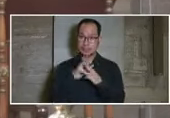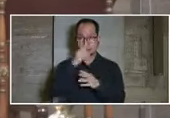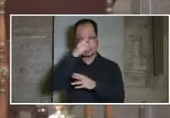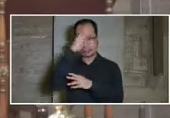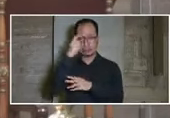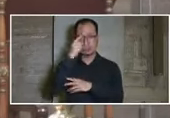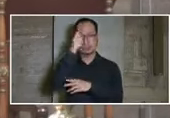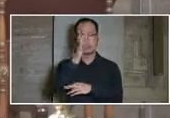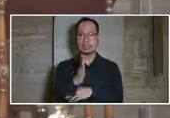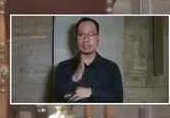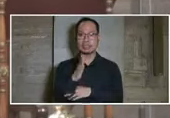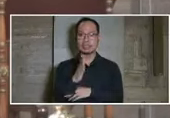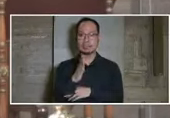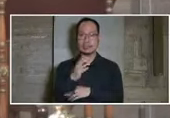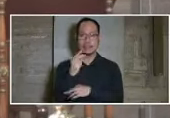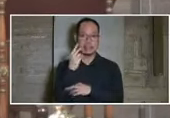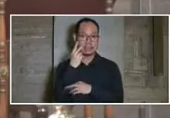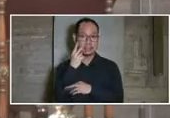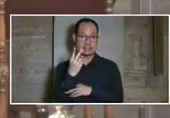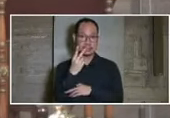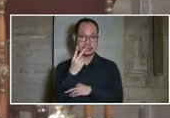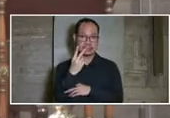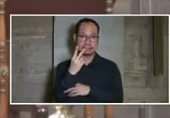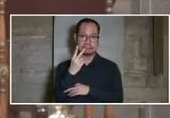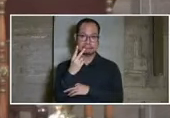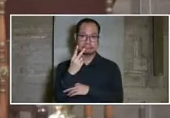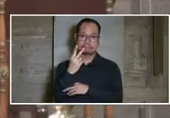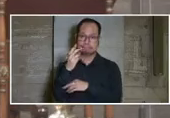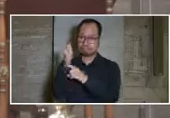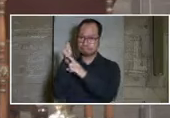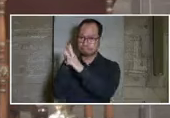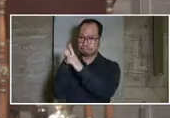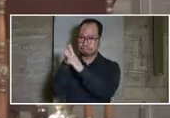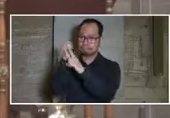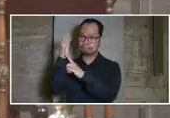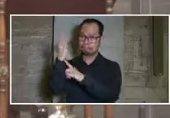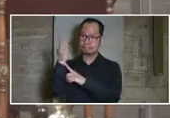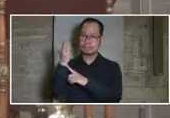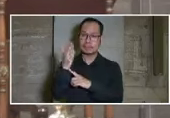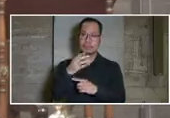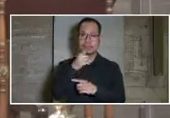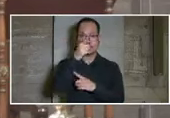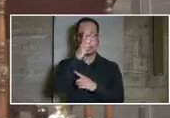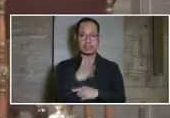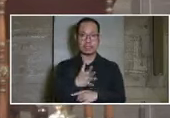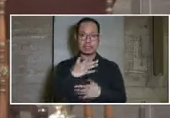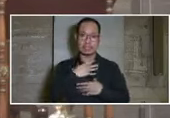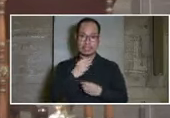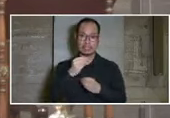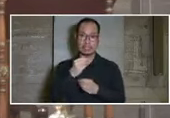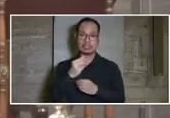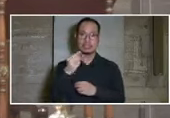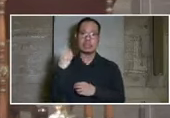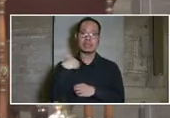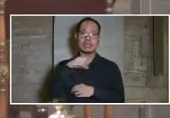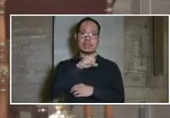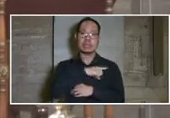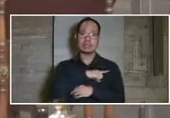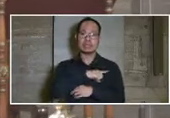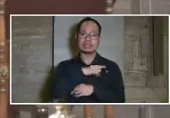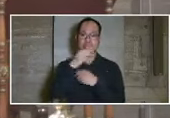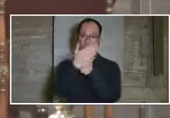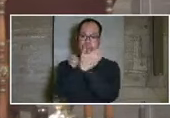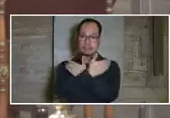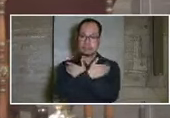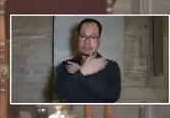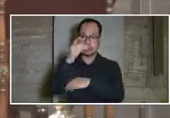Because God has seen it for Himself, and God would want it for us to embrace it all